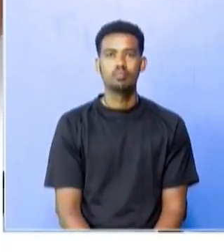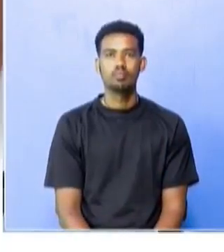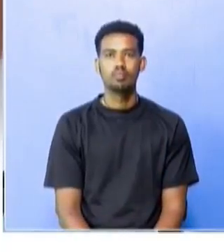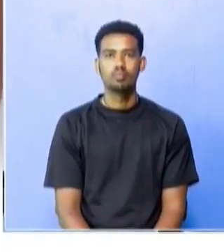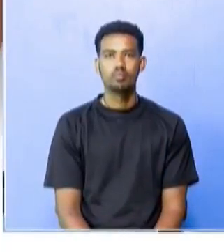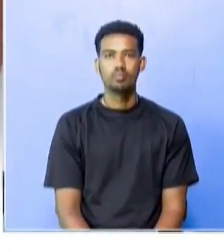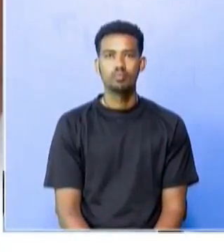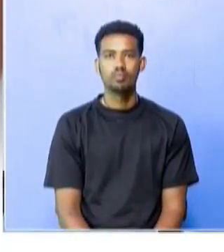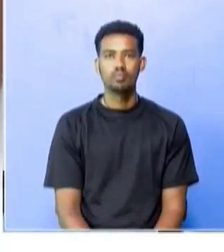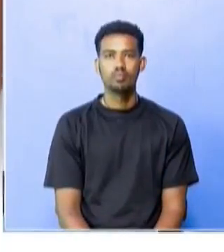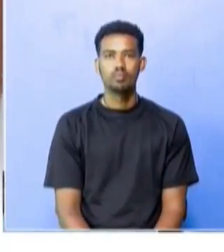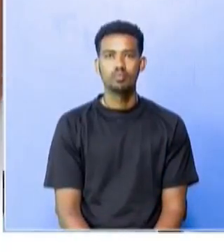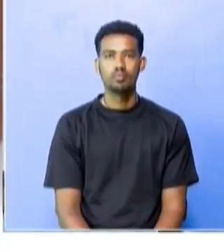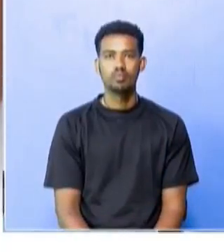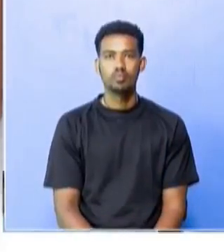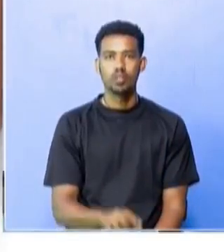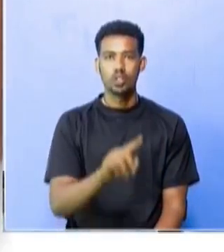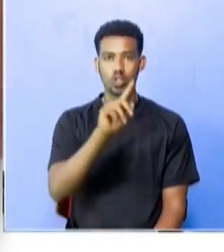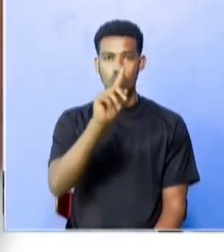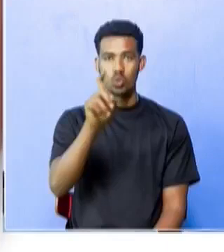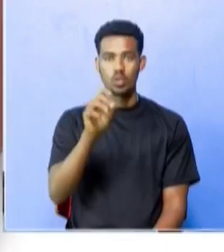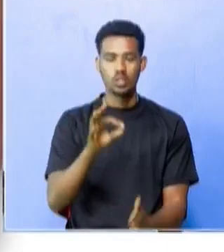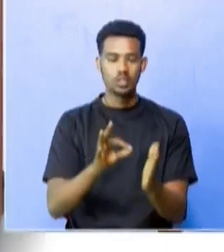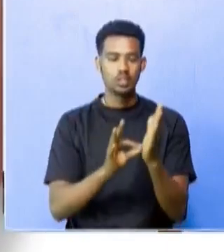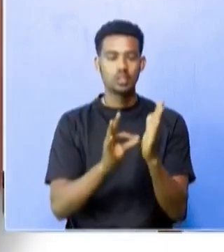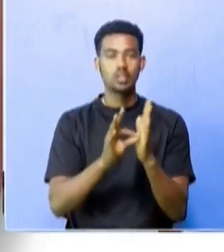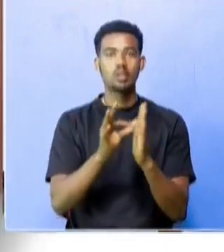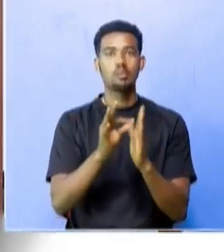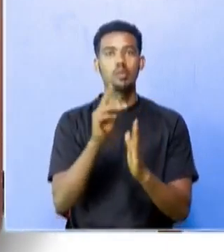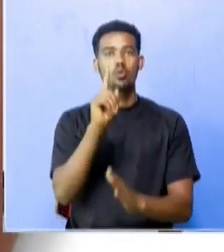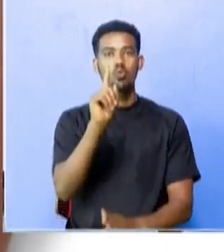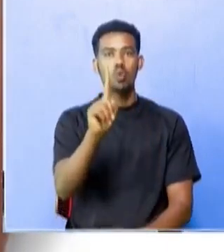Here is the students. Question number 1.